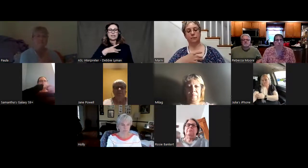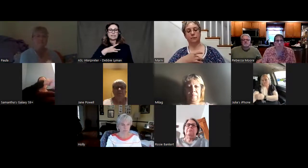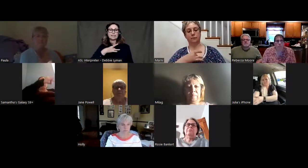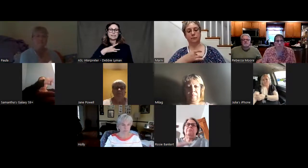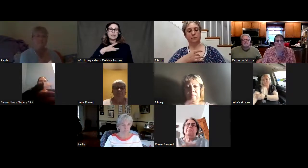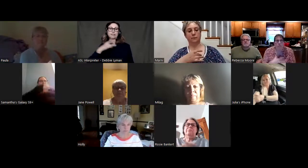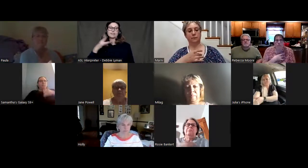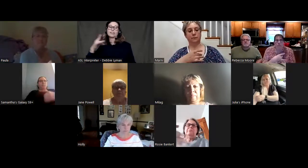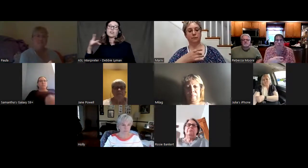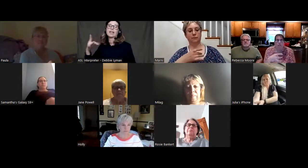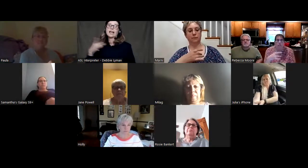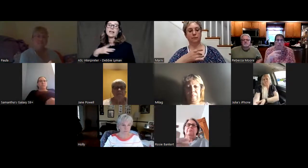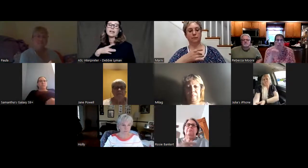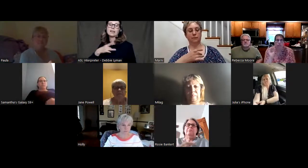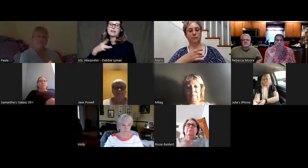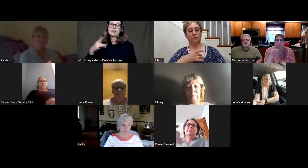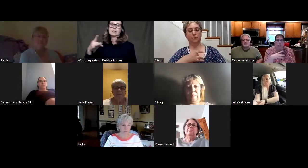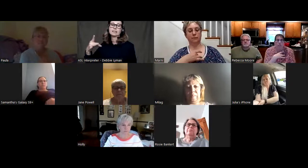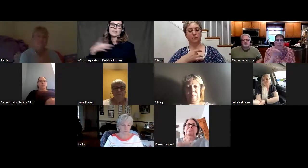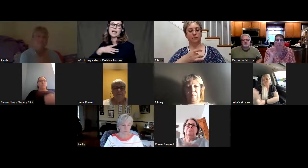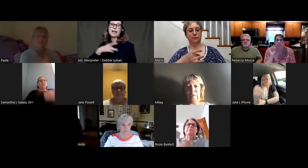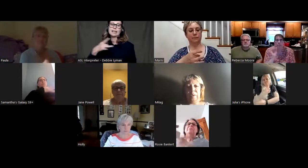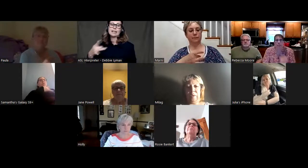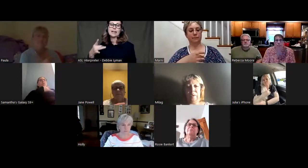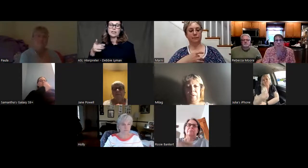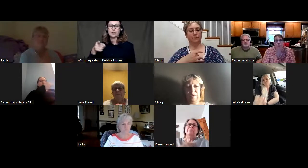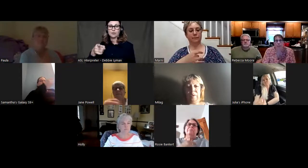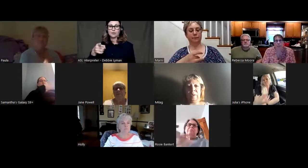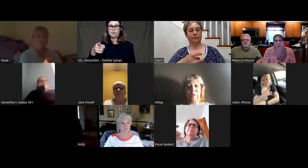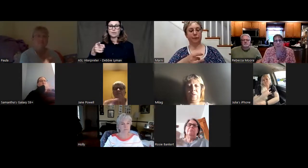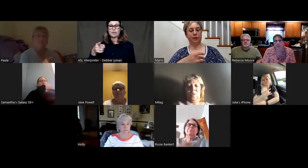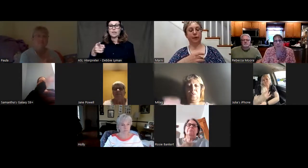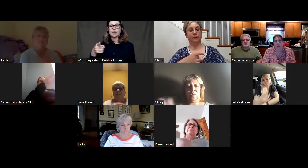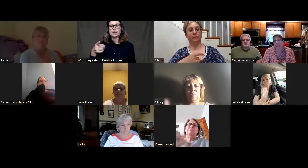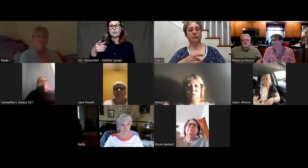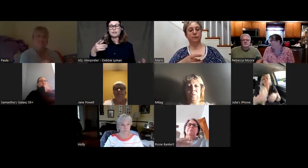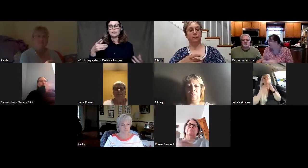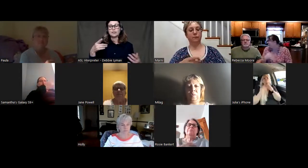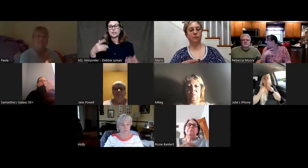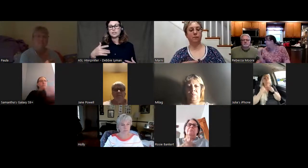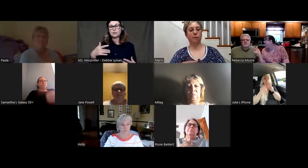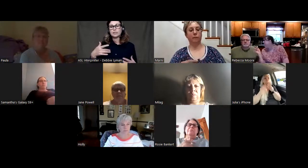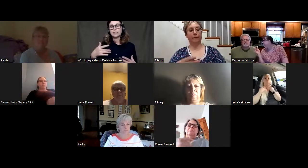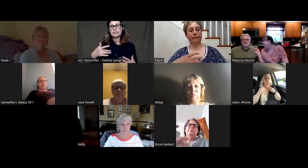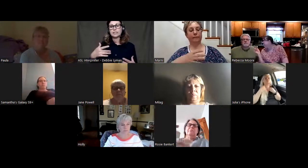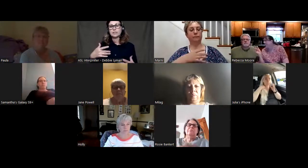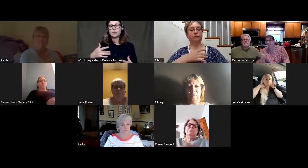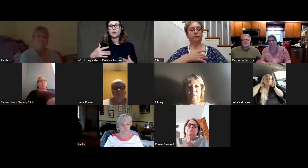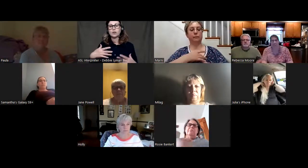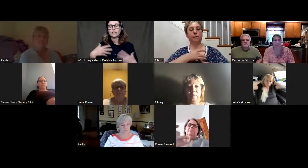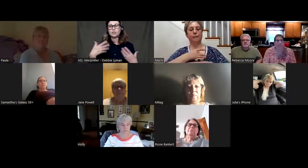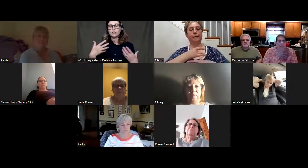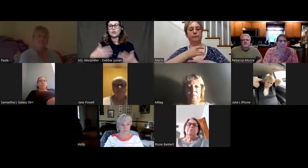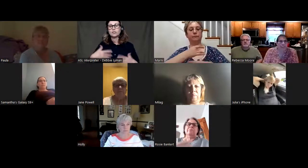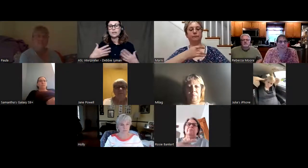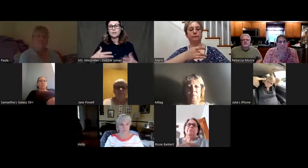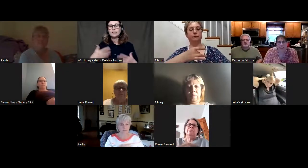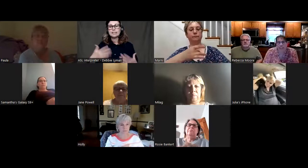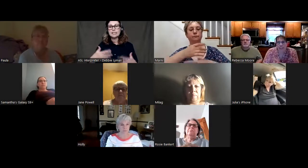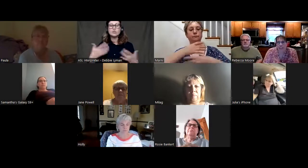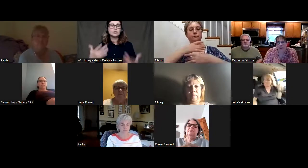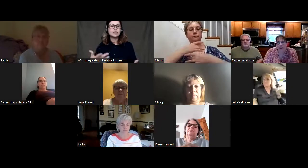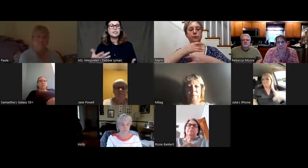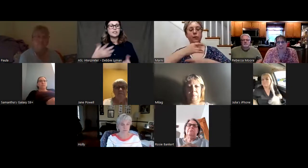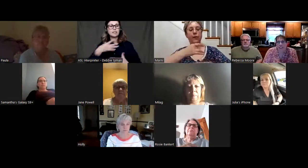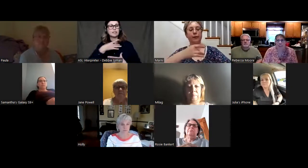hand, that's the sign for like. I like you. But if you're interested or something